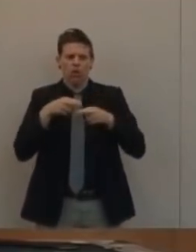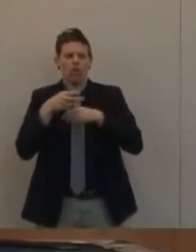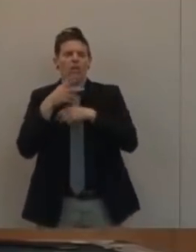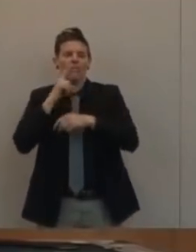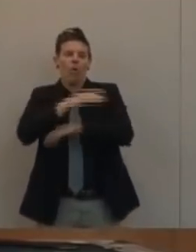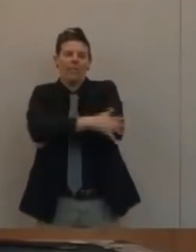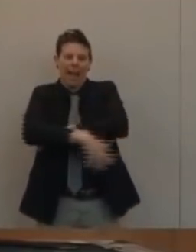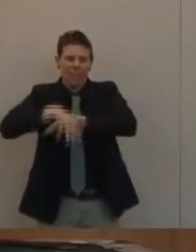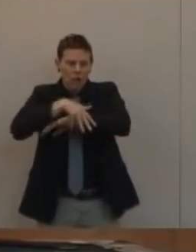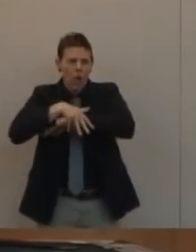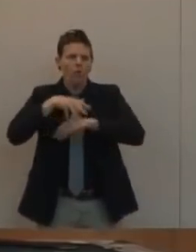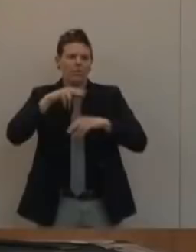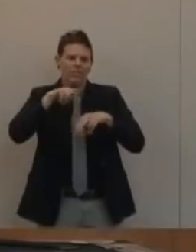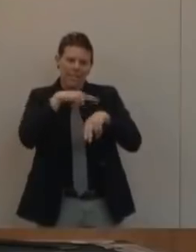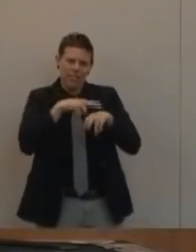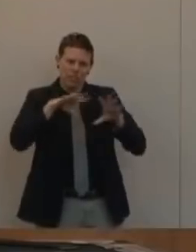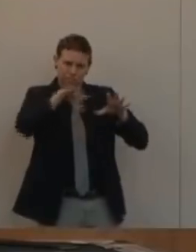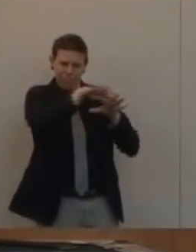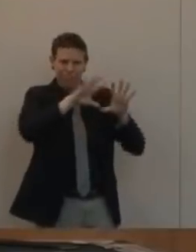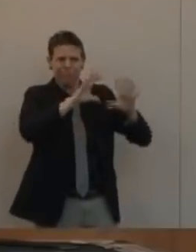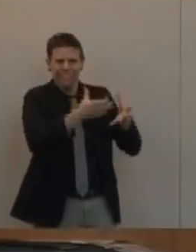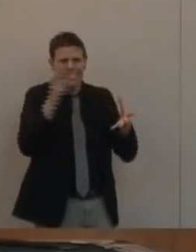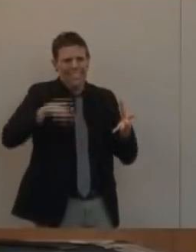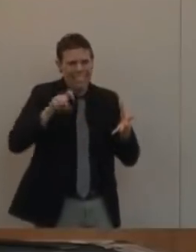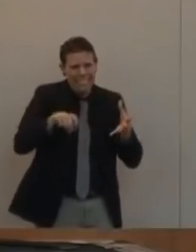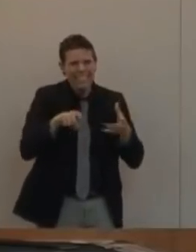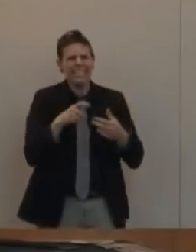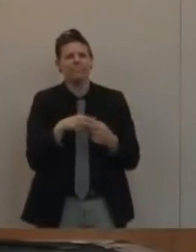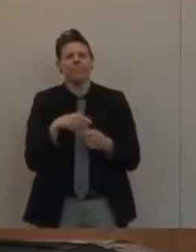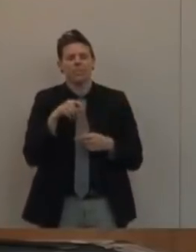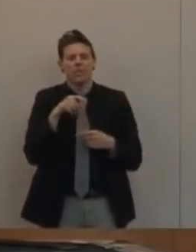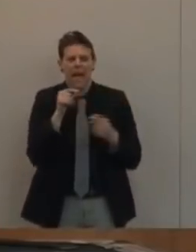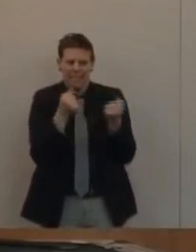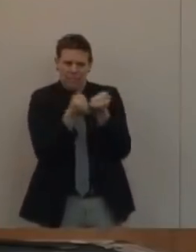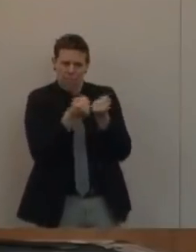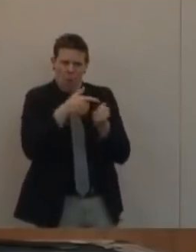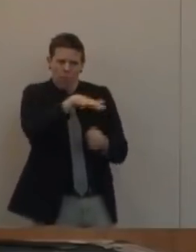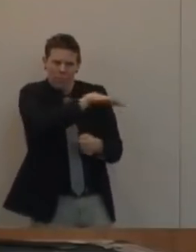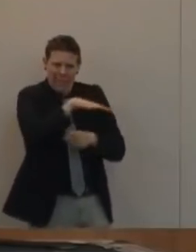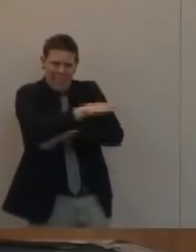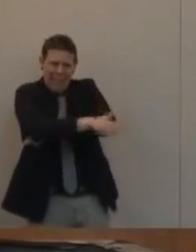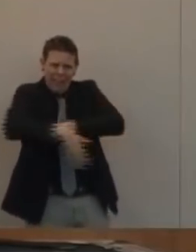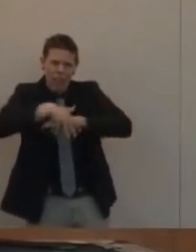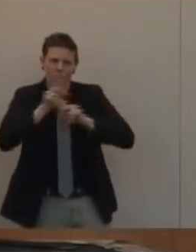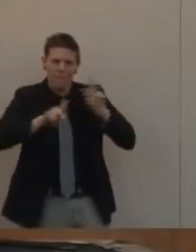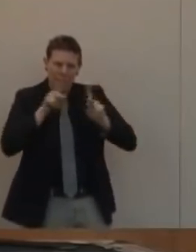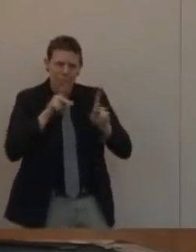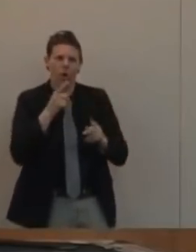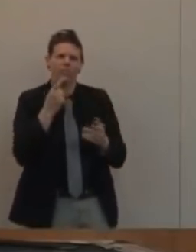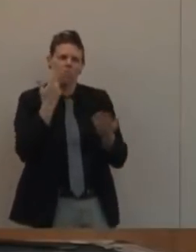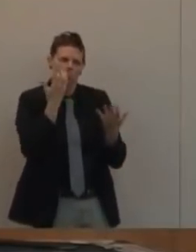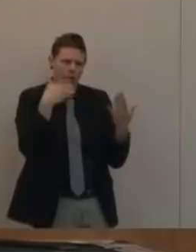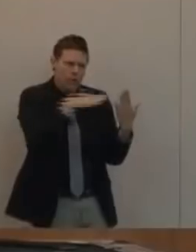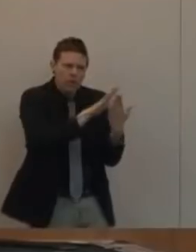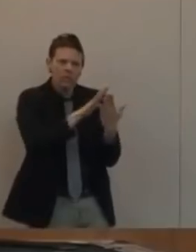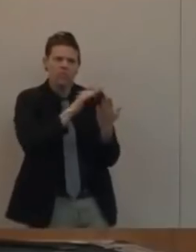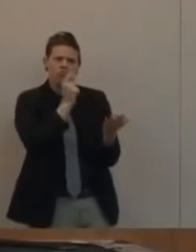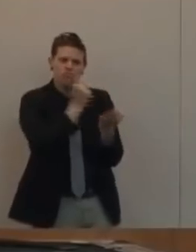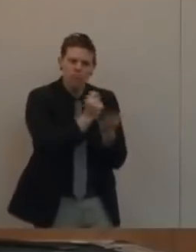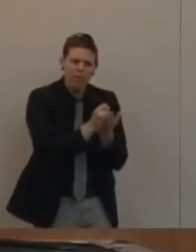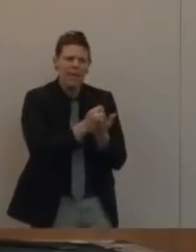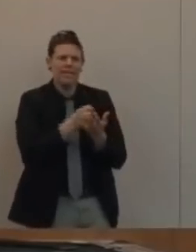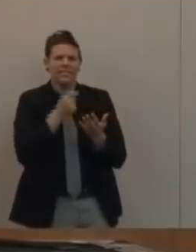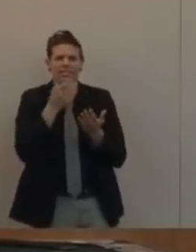containment strategies and support to the nation, but also treatment supplies and services. So it didn't make any sense